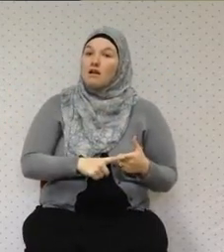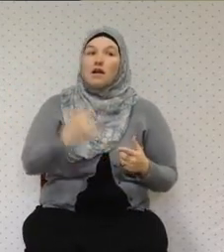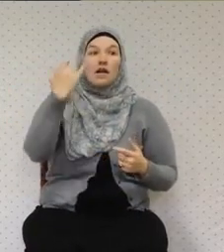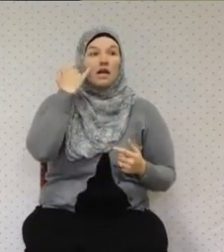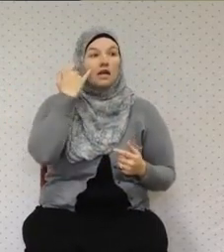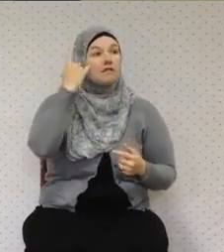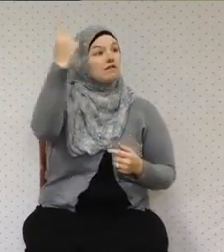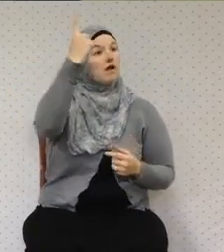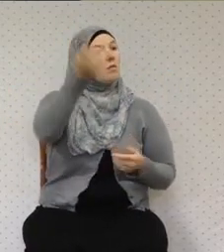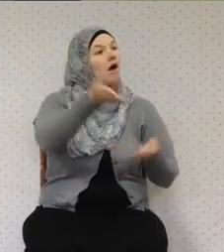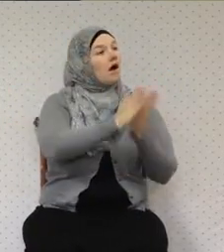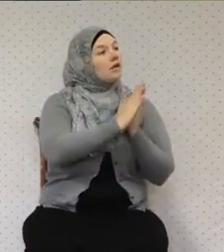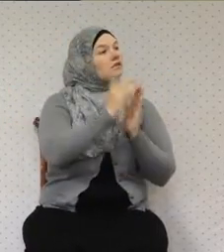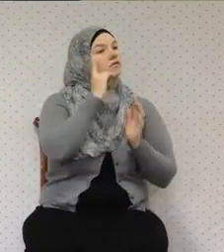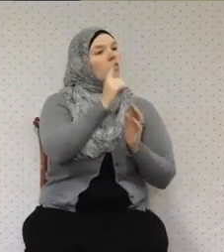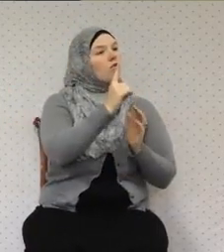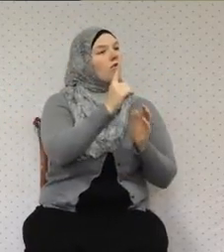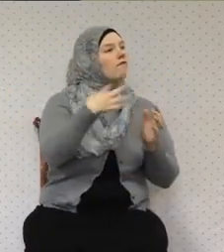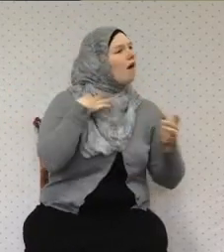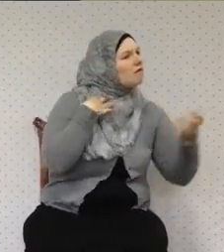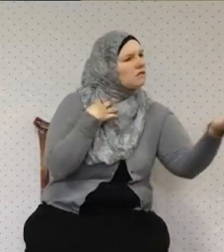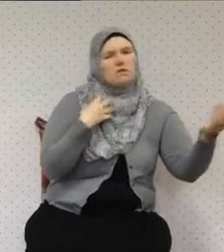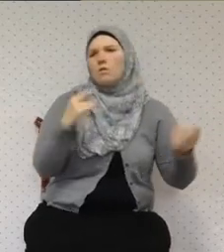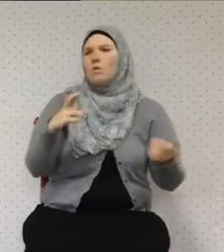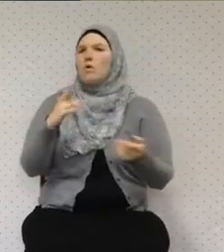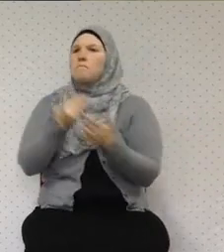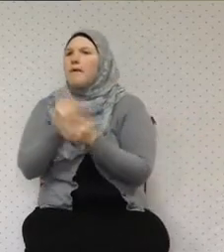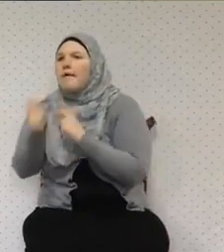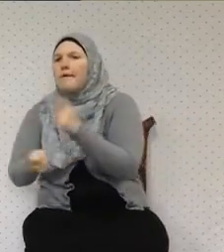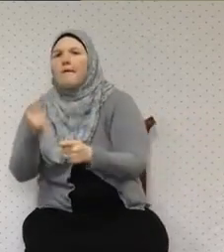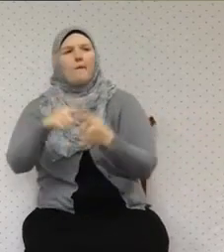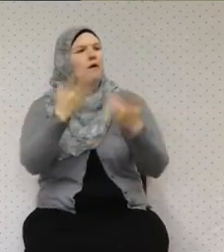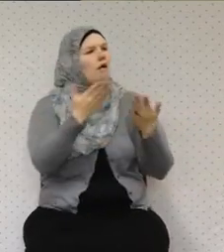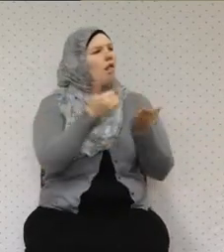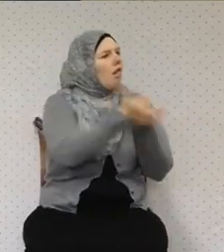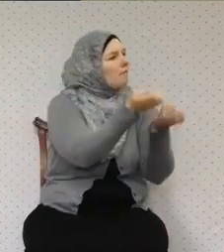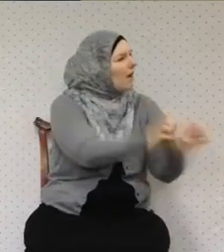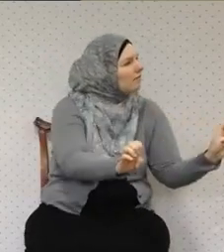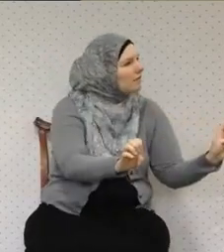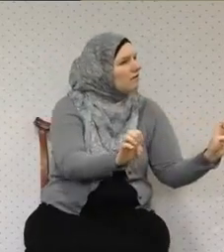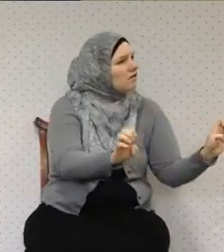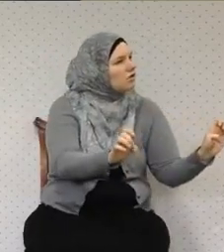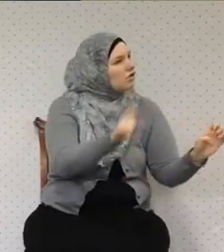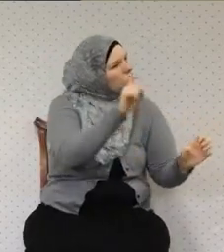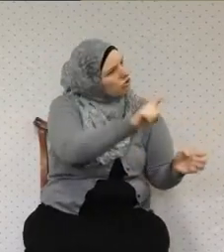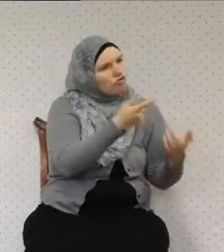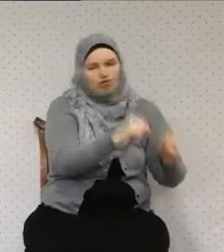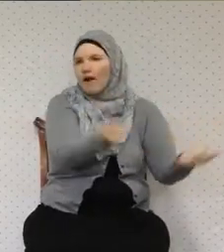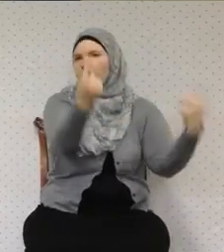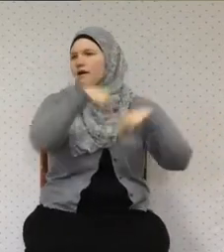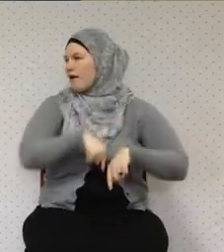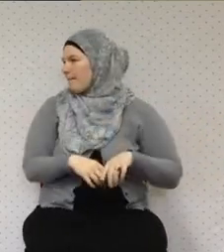asked for donation or anything, or volunteering, or putting some effort somewhere, you should